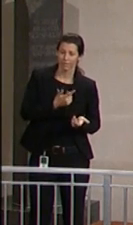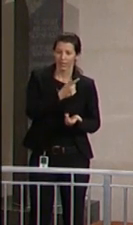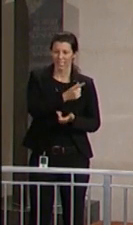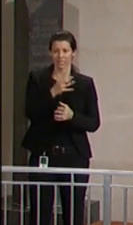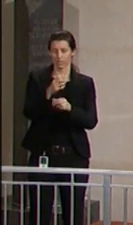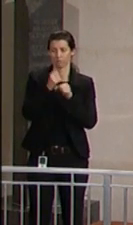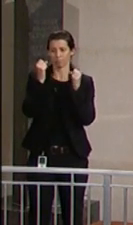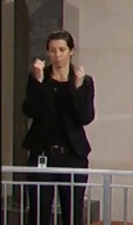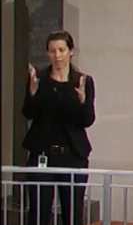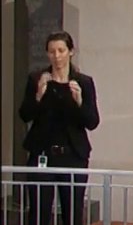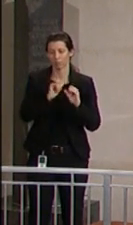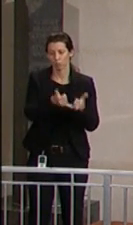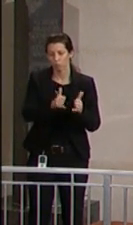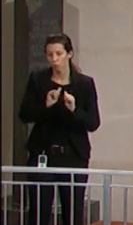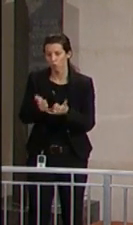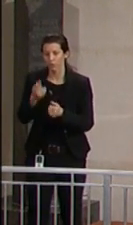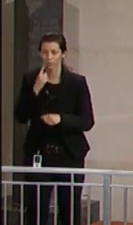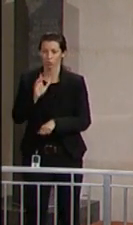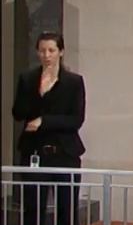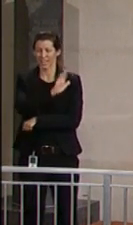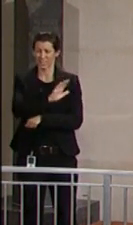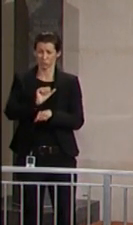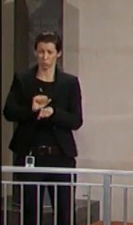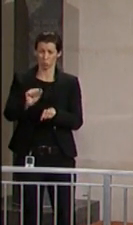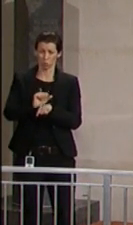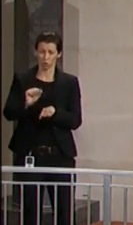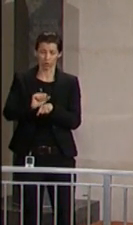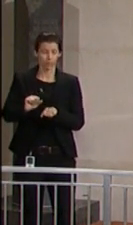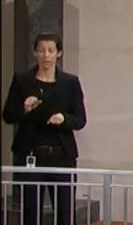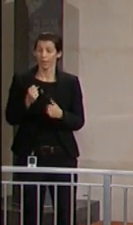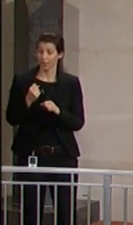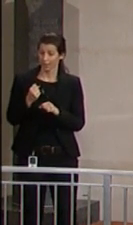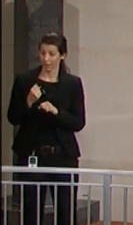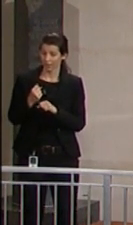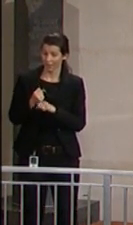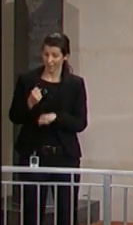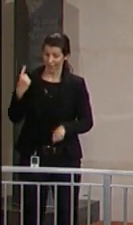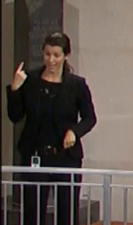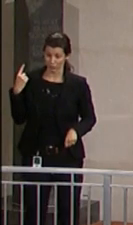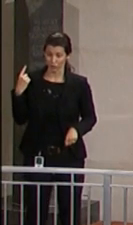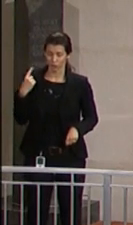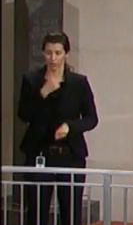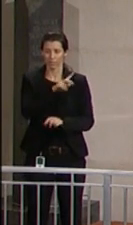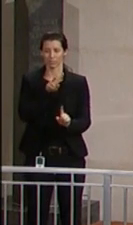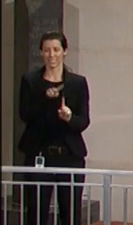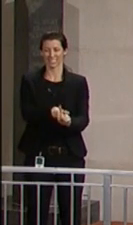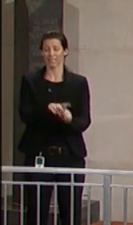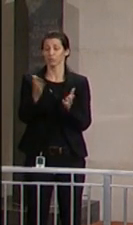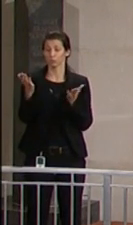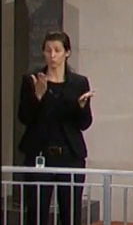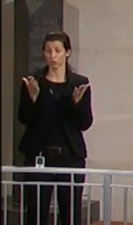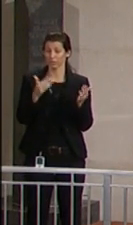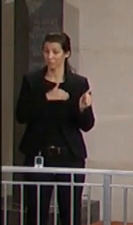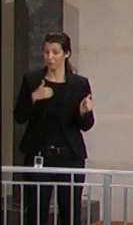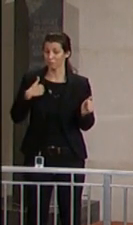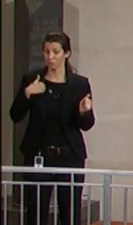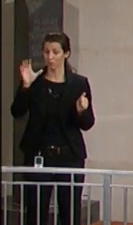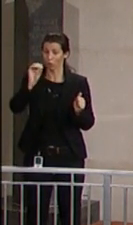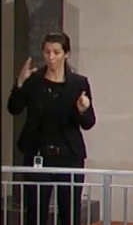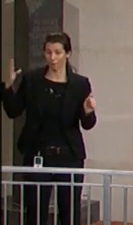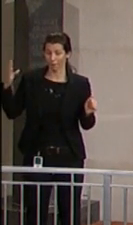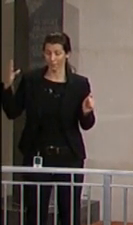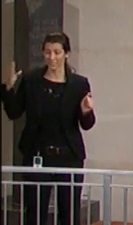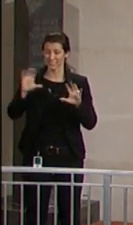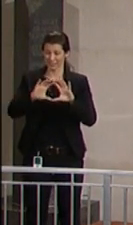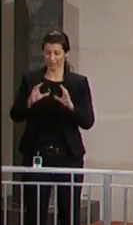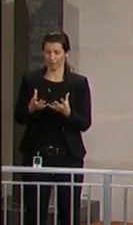awards for his important and trailblazing work. And last year, he was appointed to serve as a member of President Obama's Commission